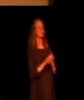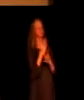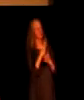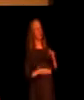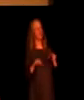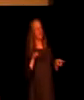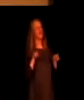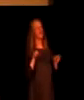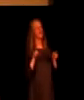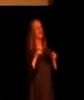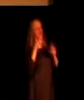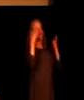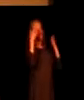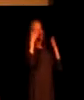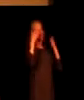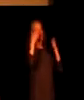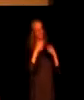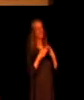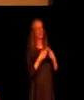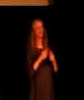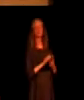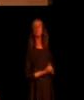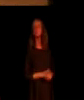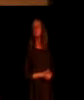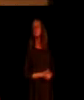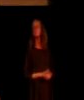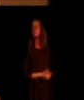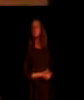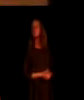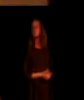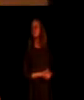both. And let's get going.